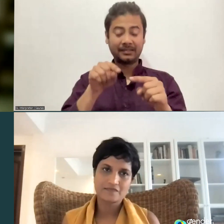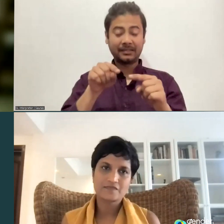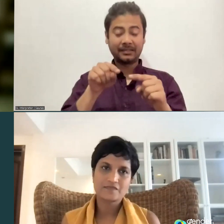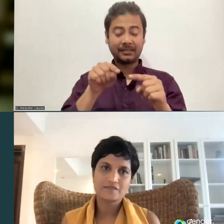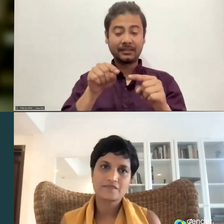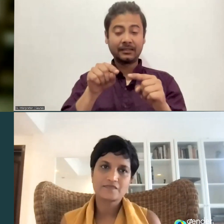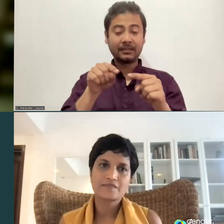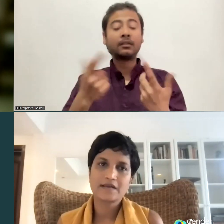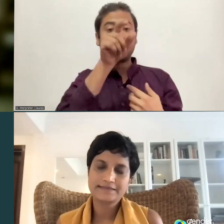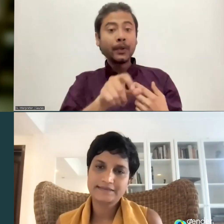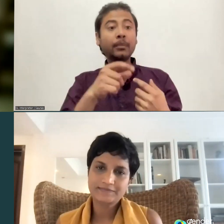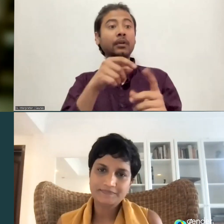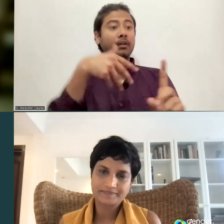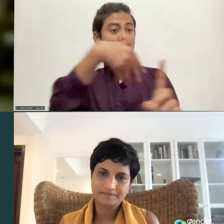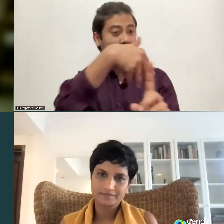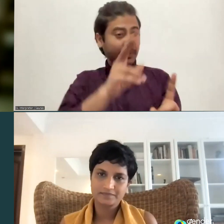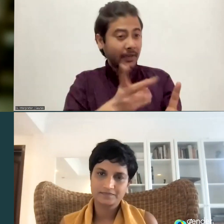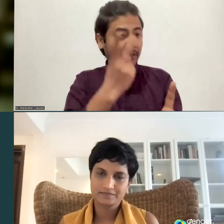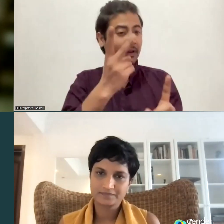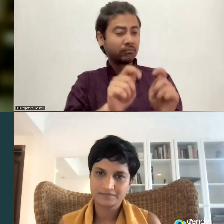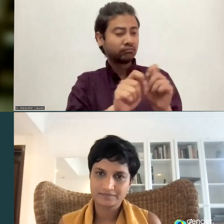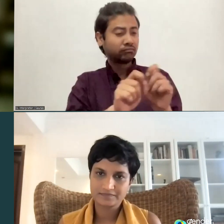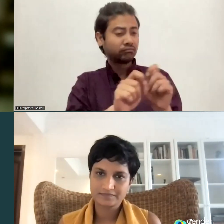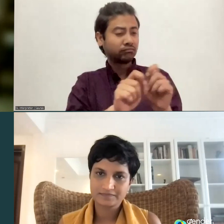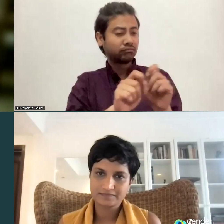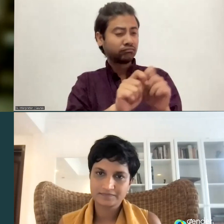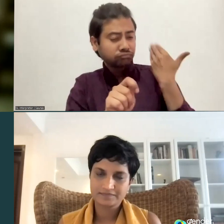diverse perspectives on their work.